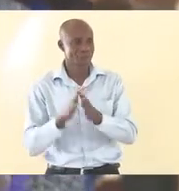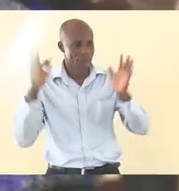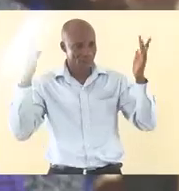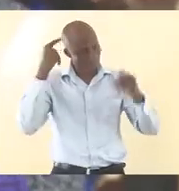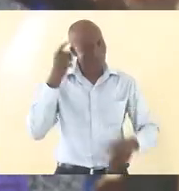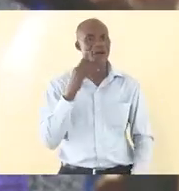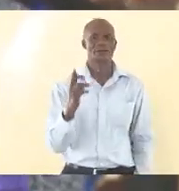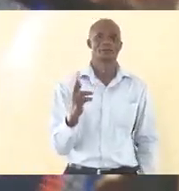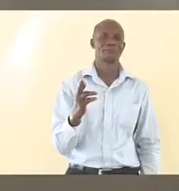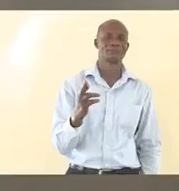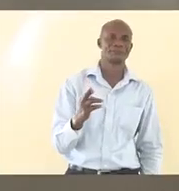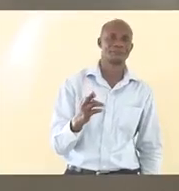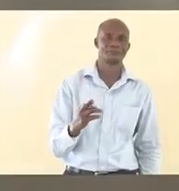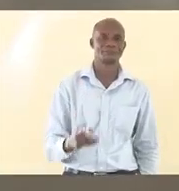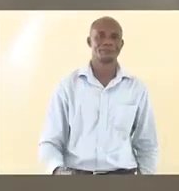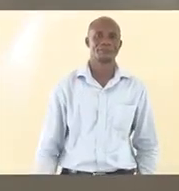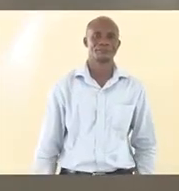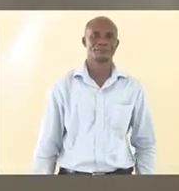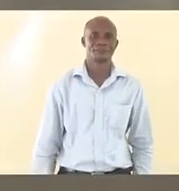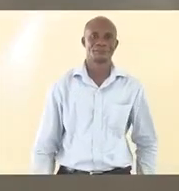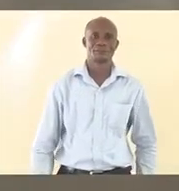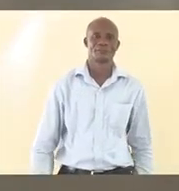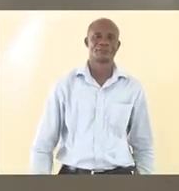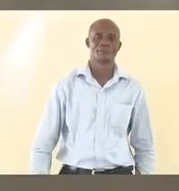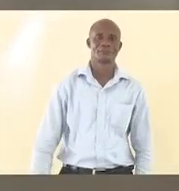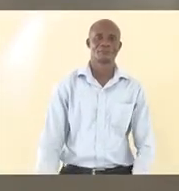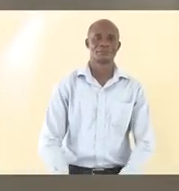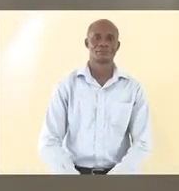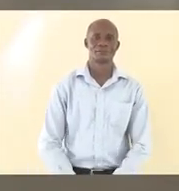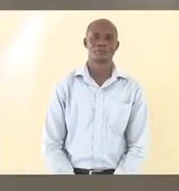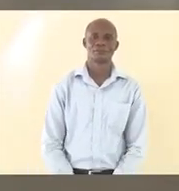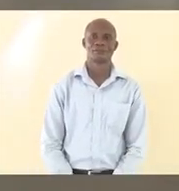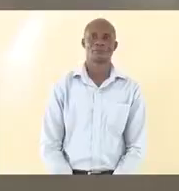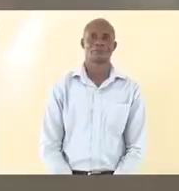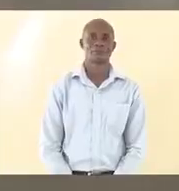of applause. Bishop, do you have those values?